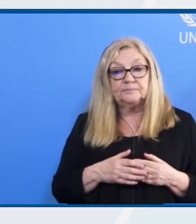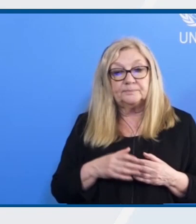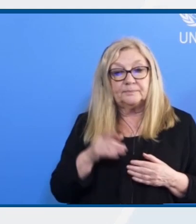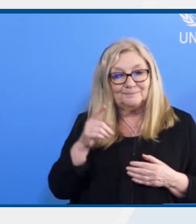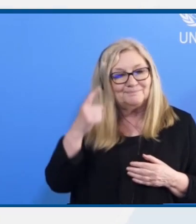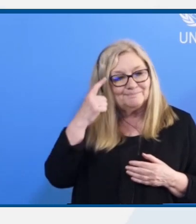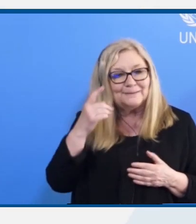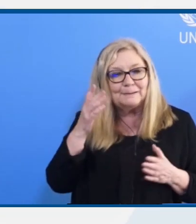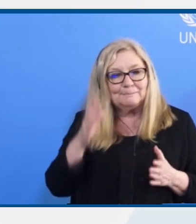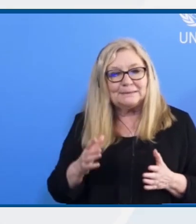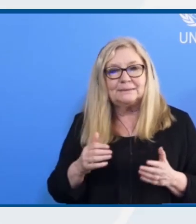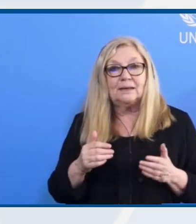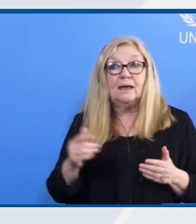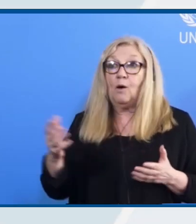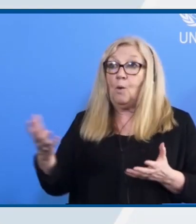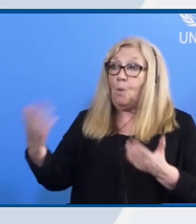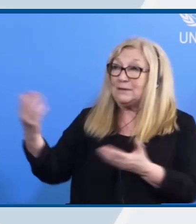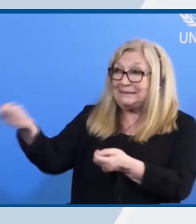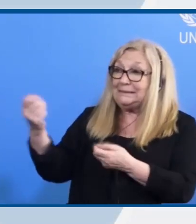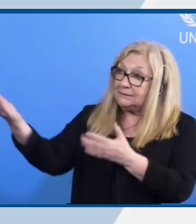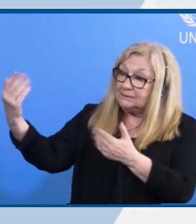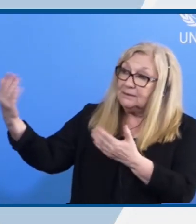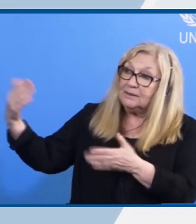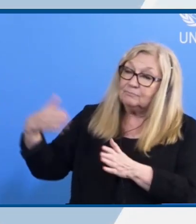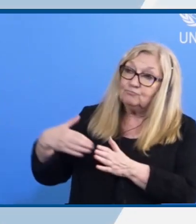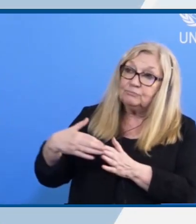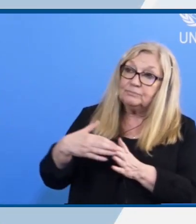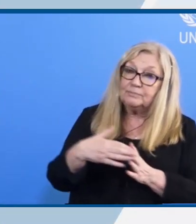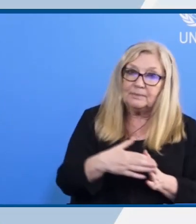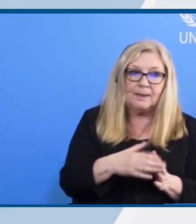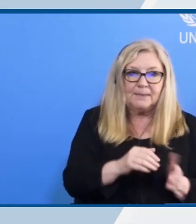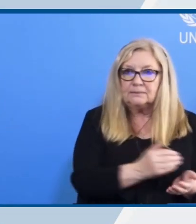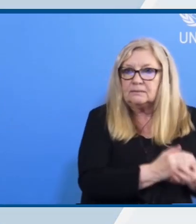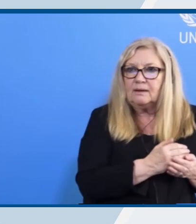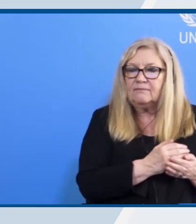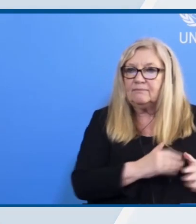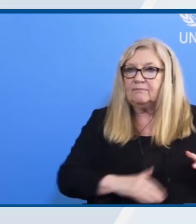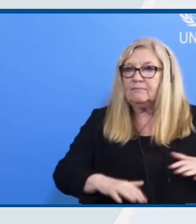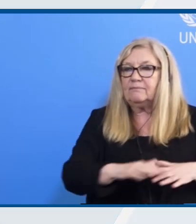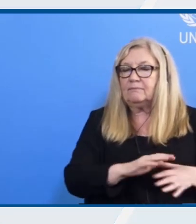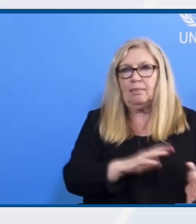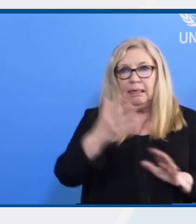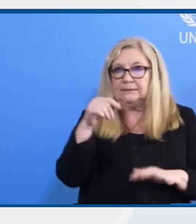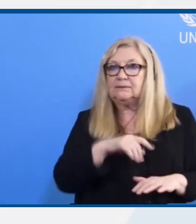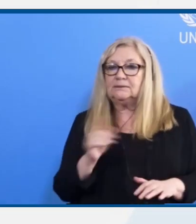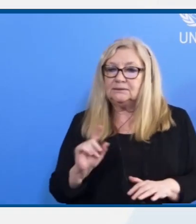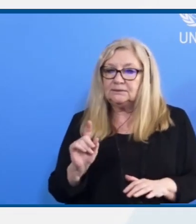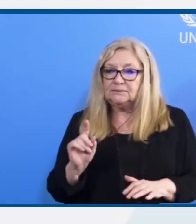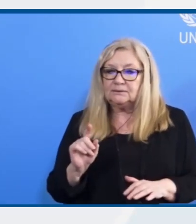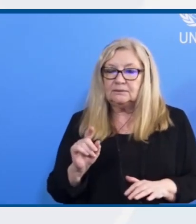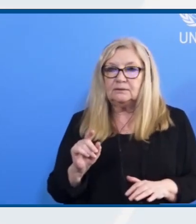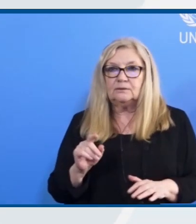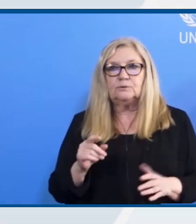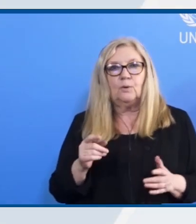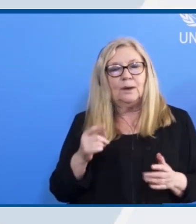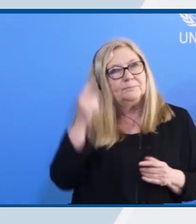investment. This is a good piece of action that can be done at the local level to attract new kind